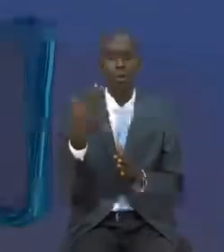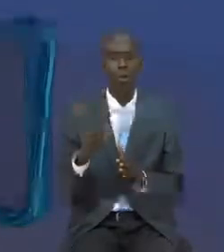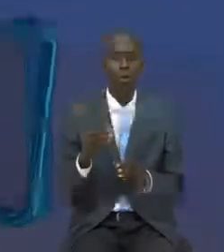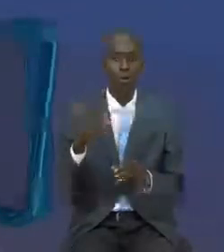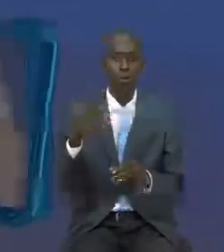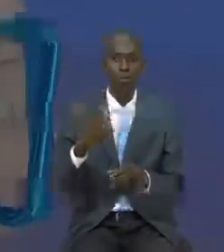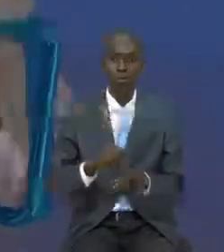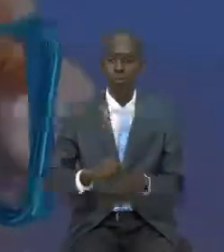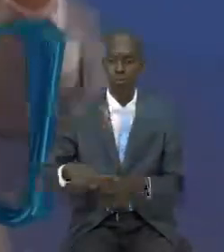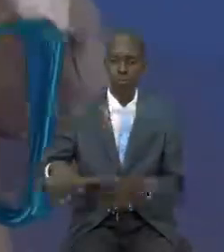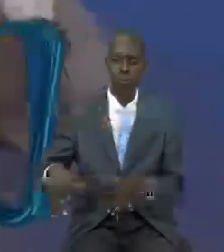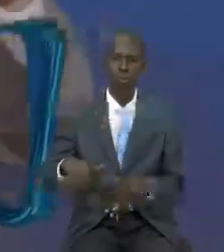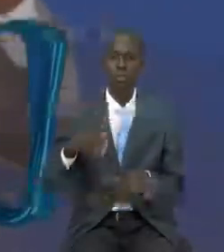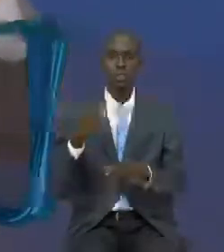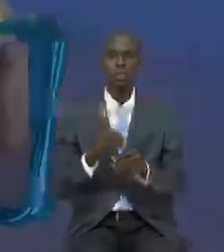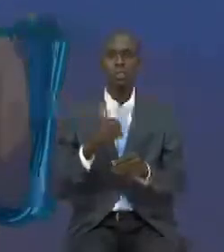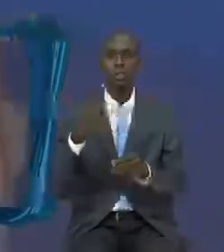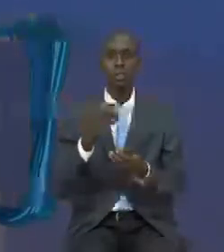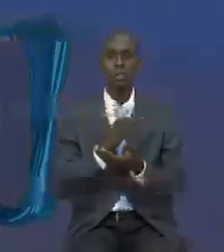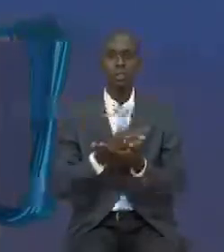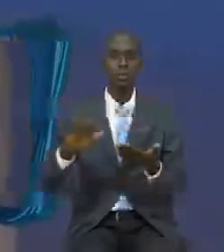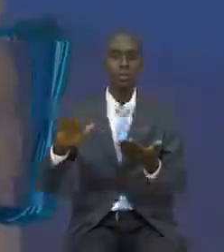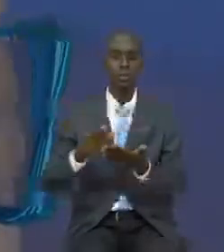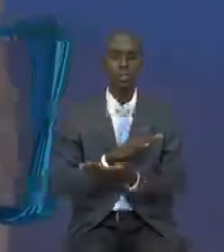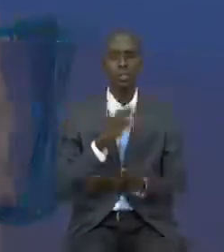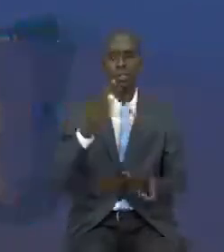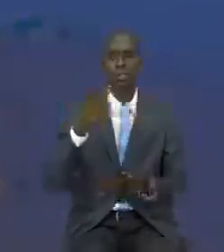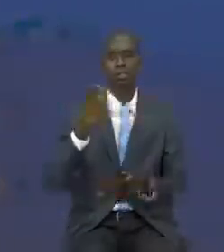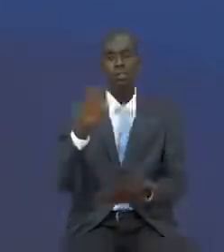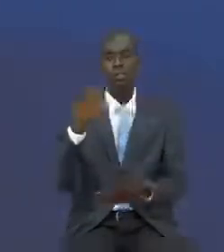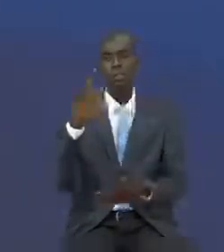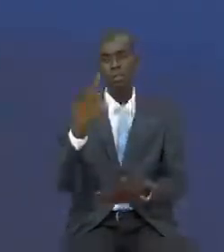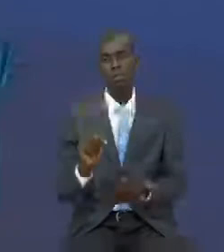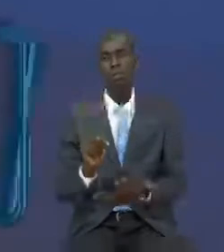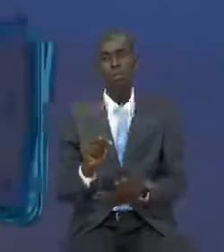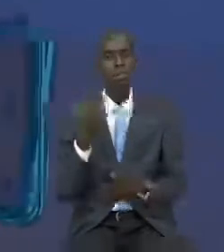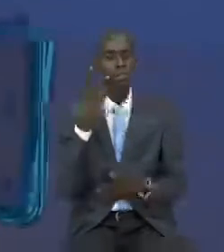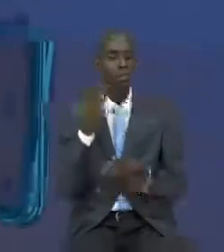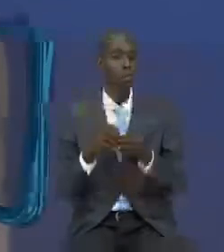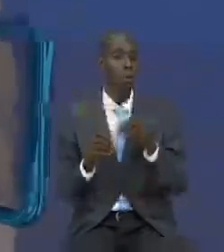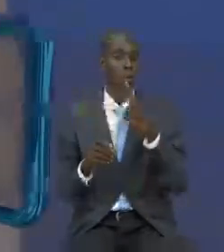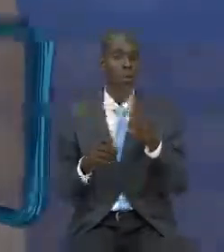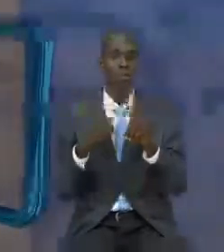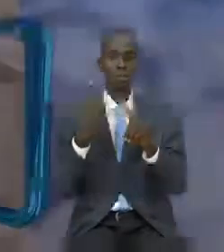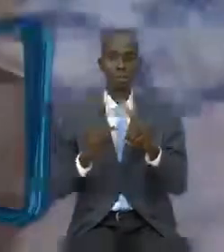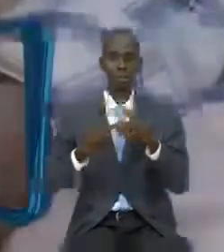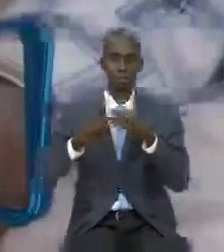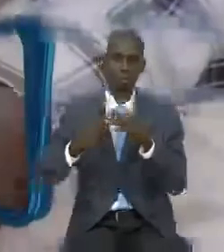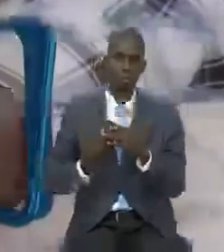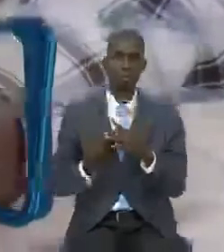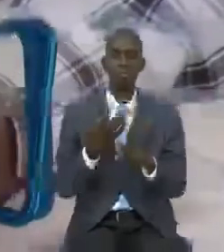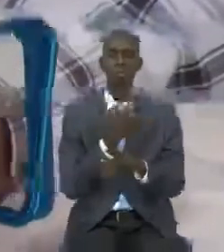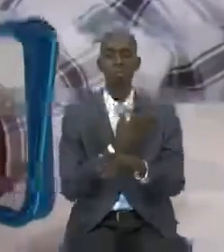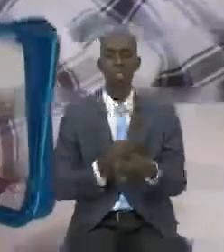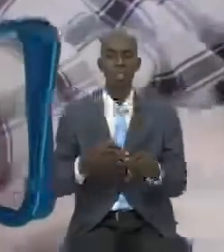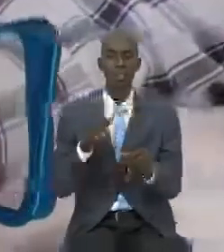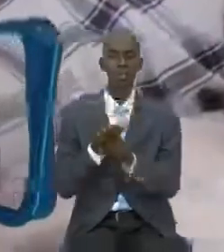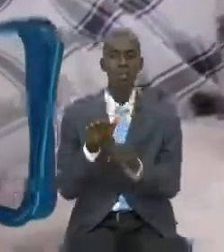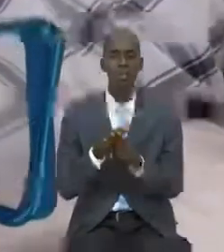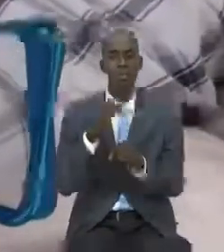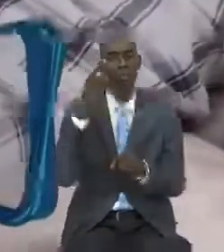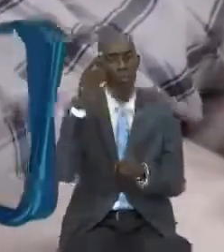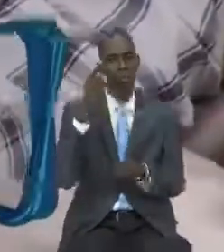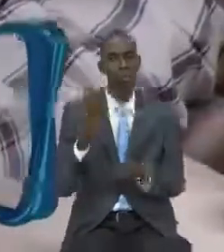the divine nest. Look at number one there. Number one, the source and sufficiency